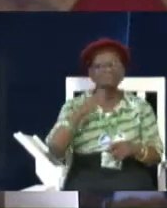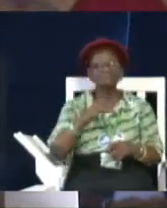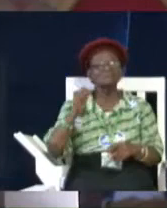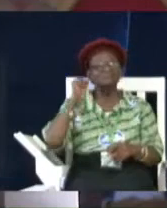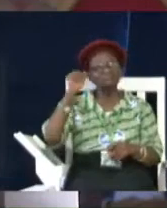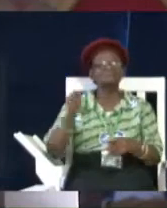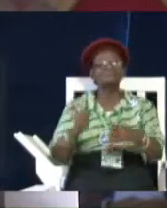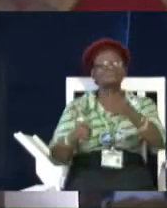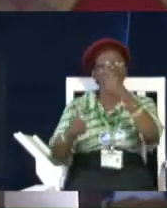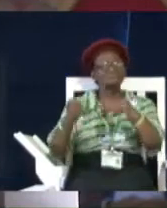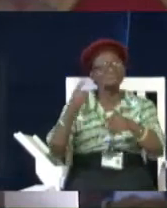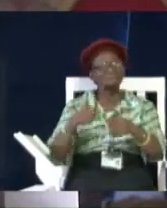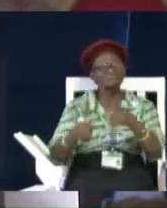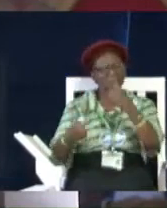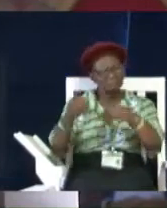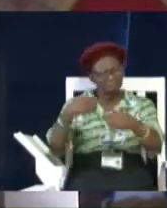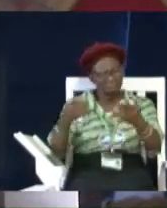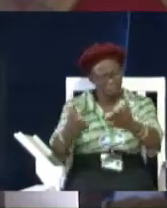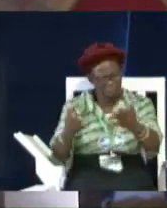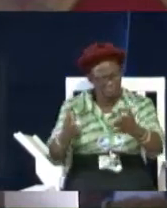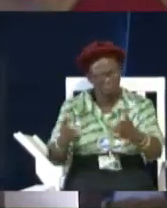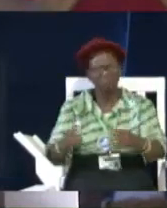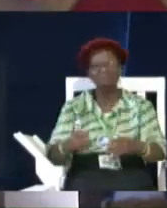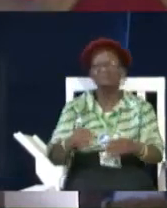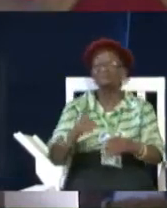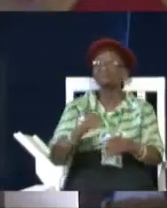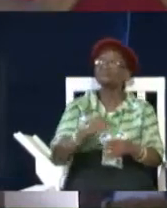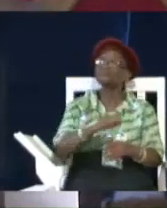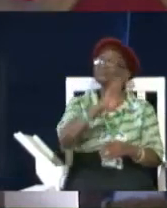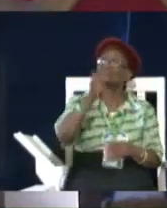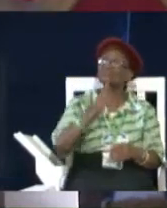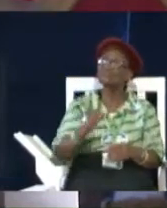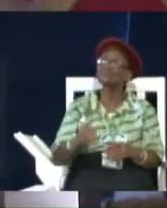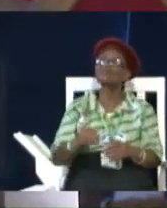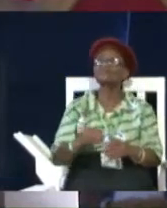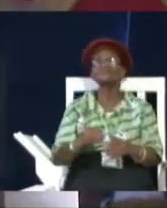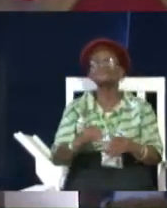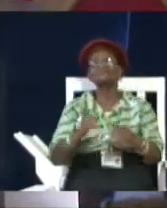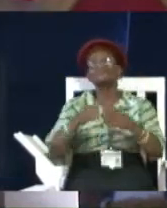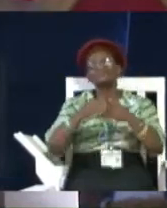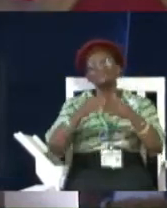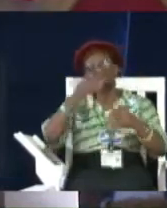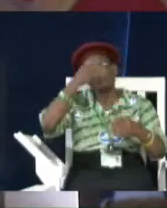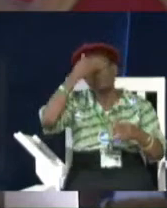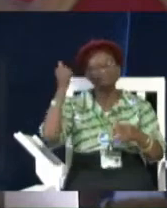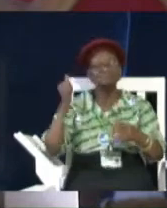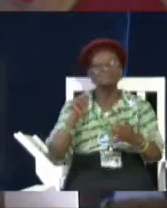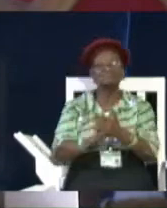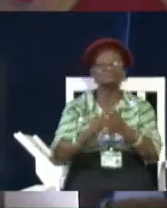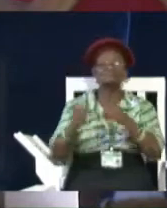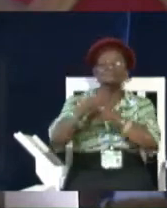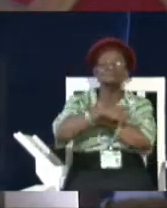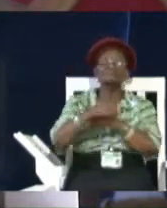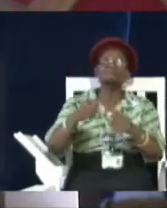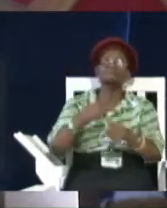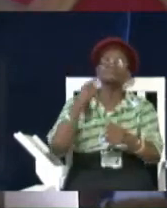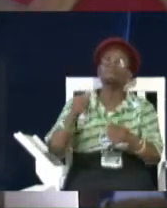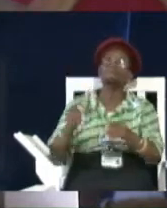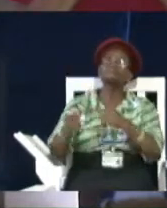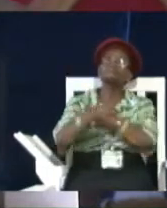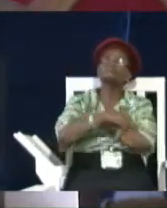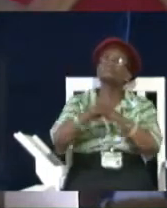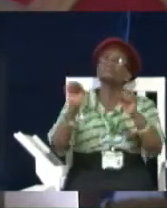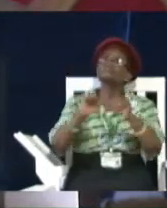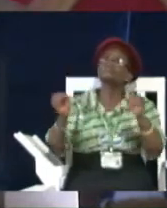Never forgotten that day. Because the first day, nothing happened. Second day, nothing